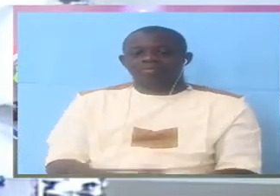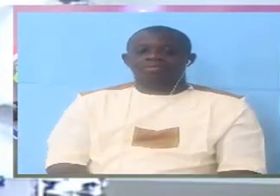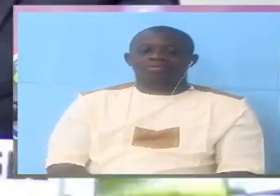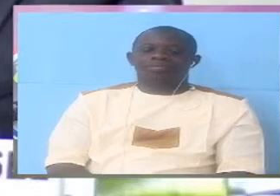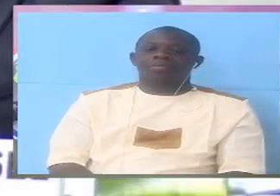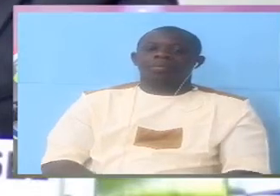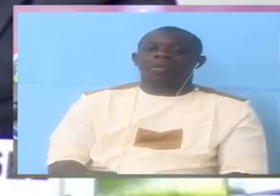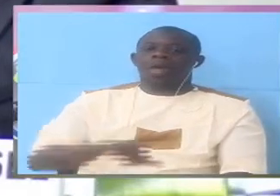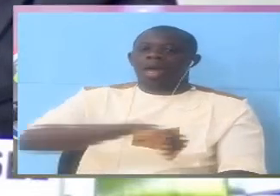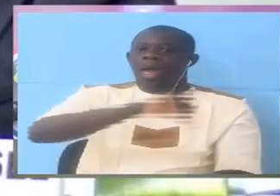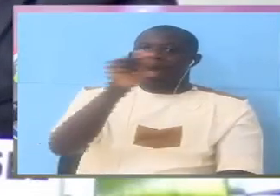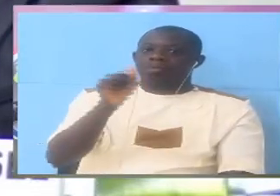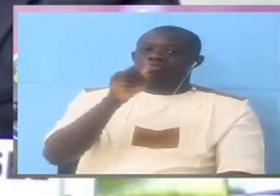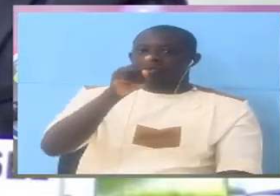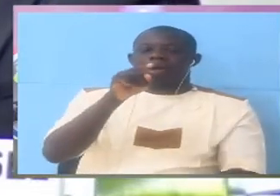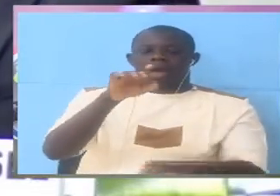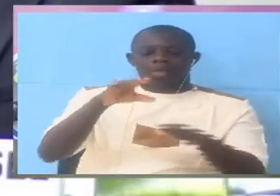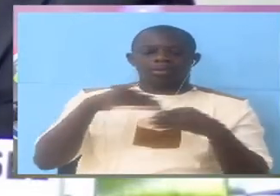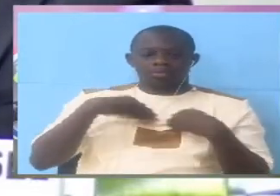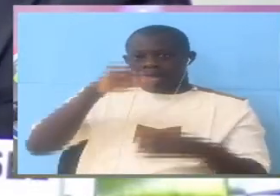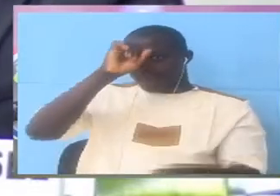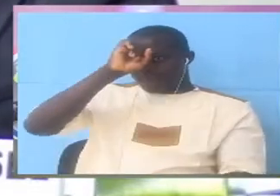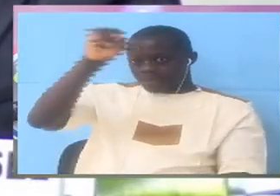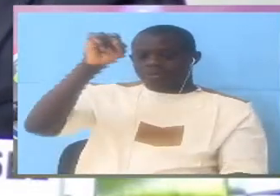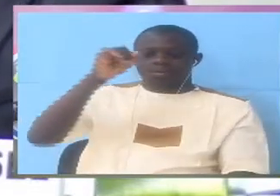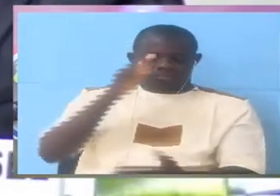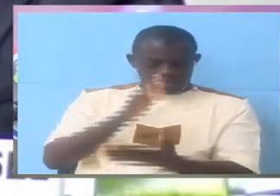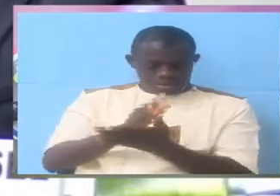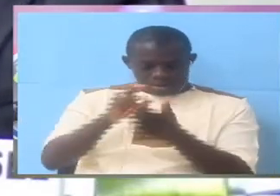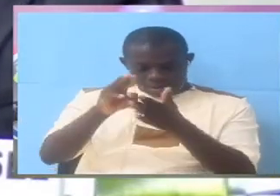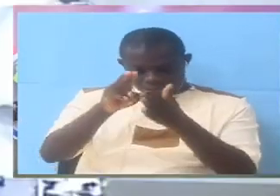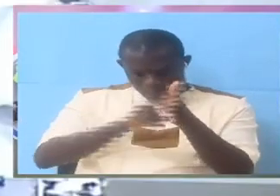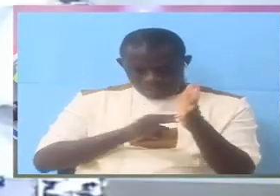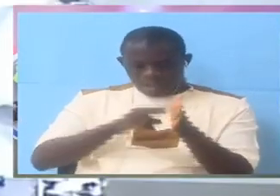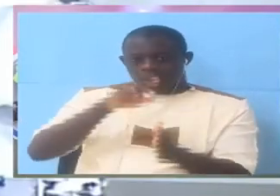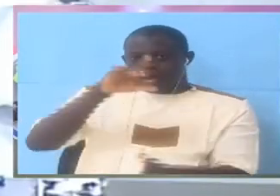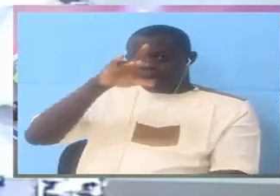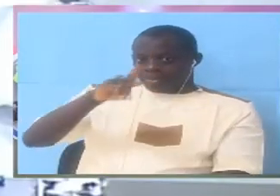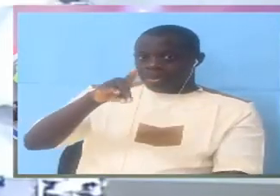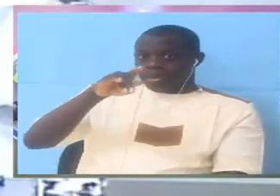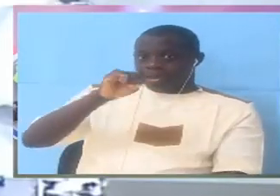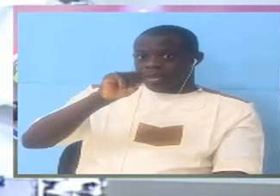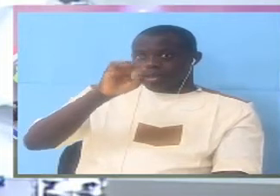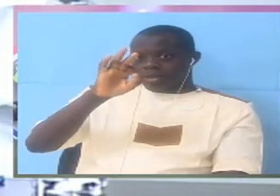And you would accept that the president needed Peter and Paul in that investigation? That's